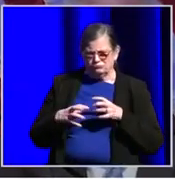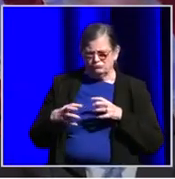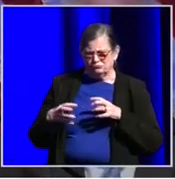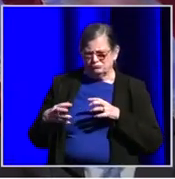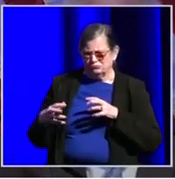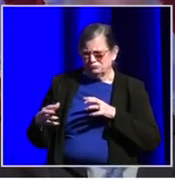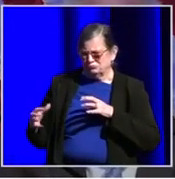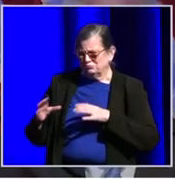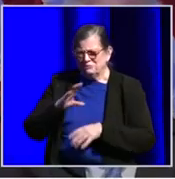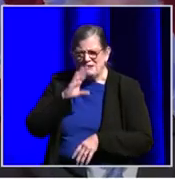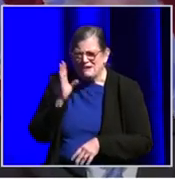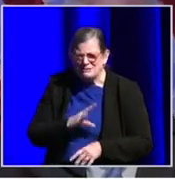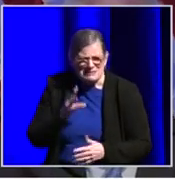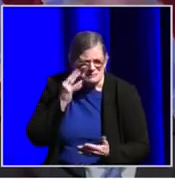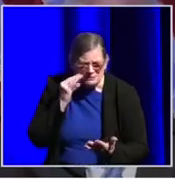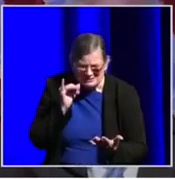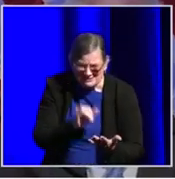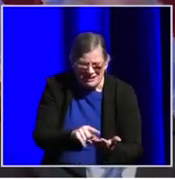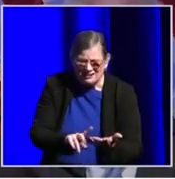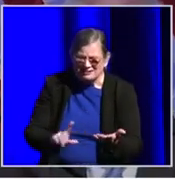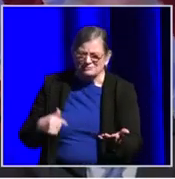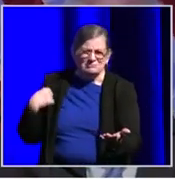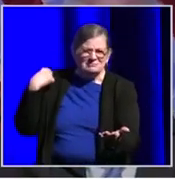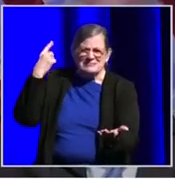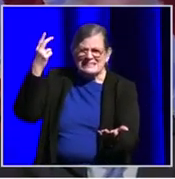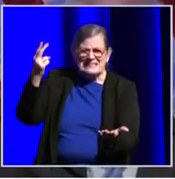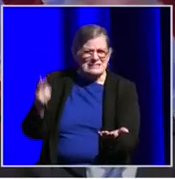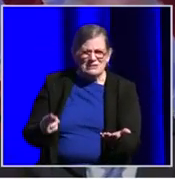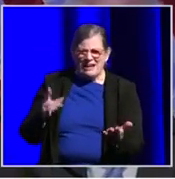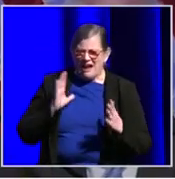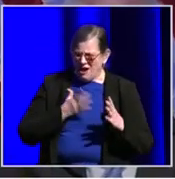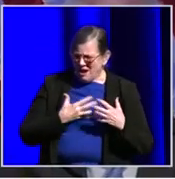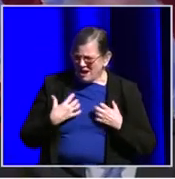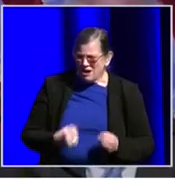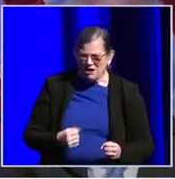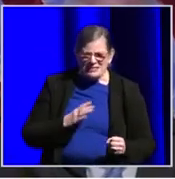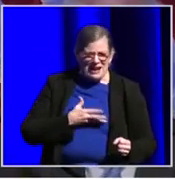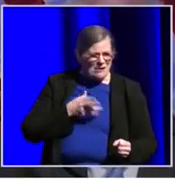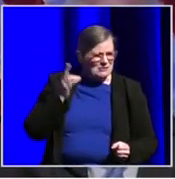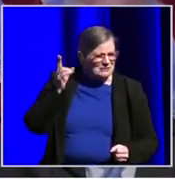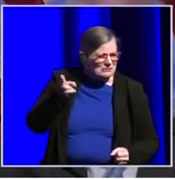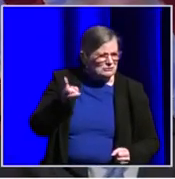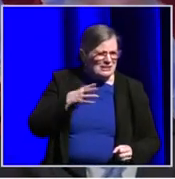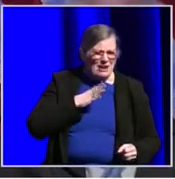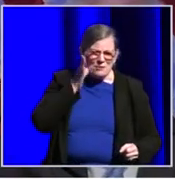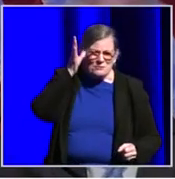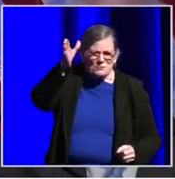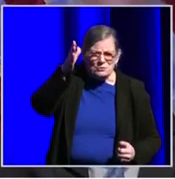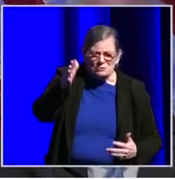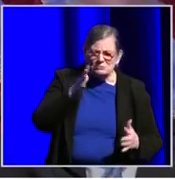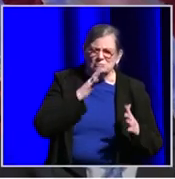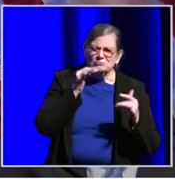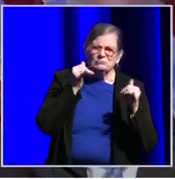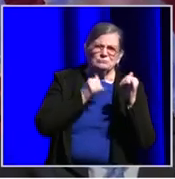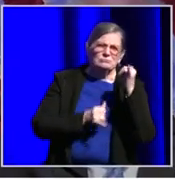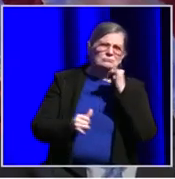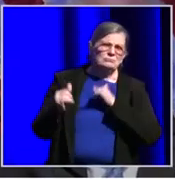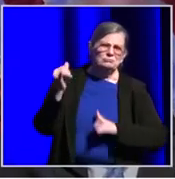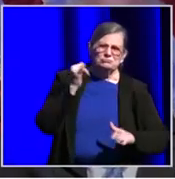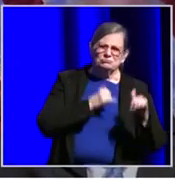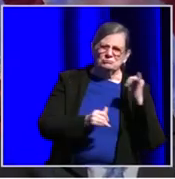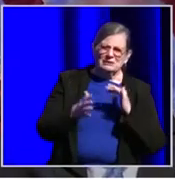experienced before about our health, our lives, and our future. In the midst of the COVID